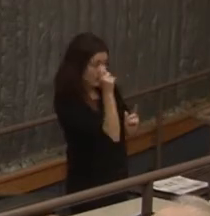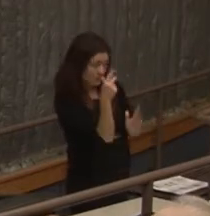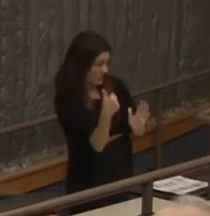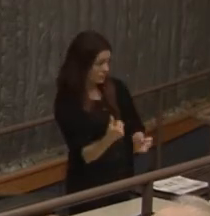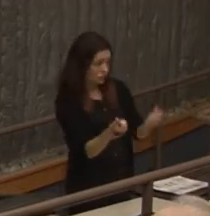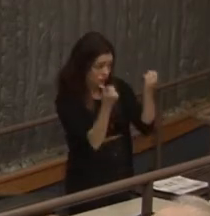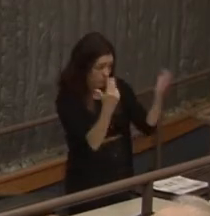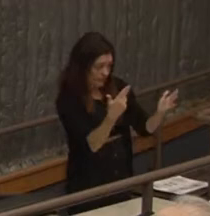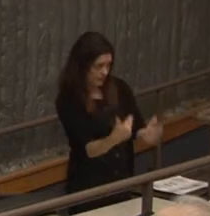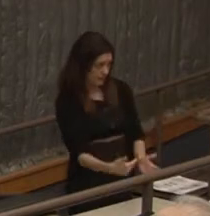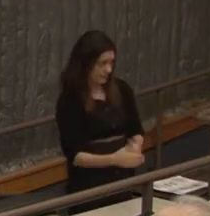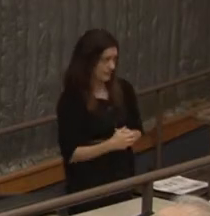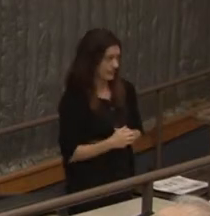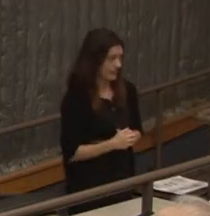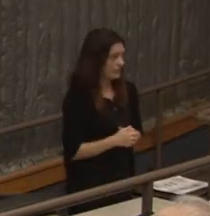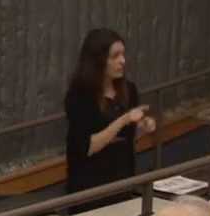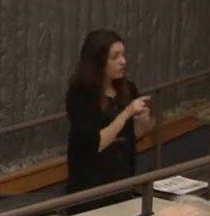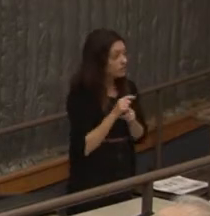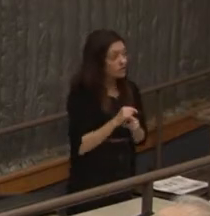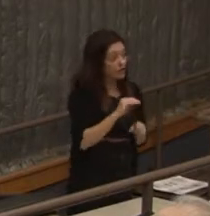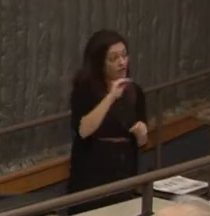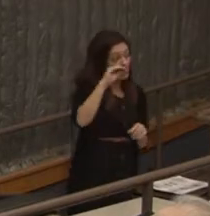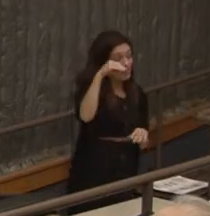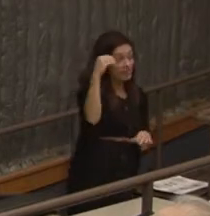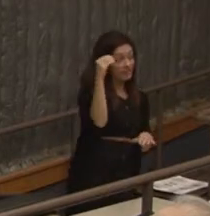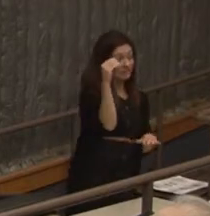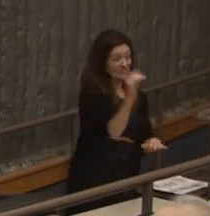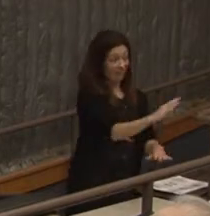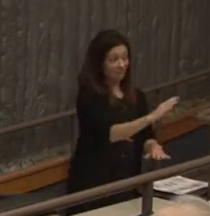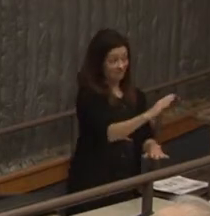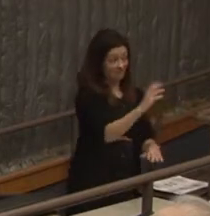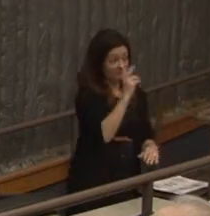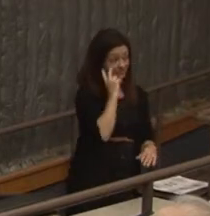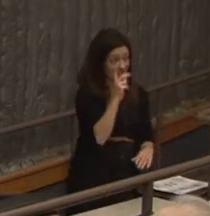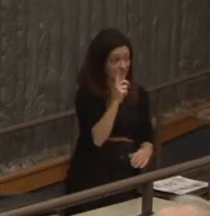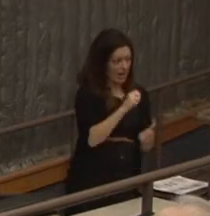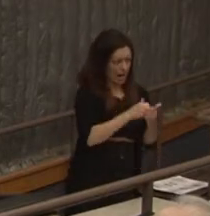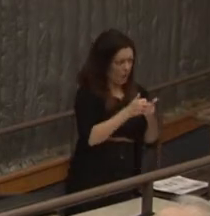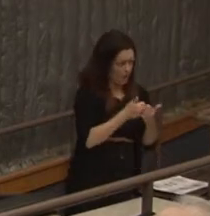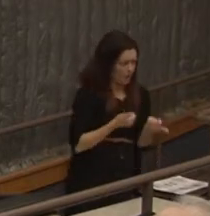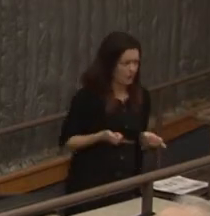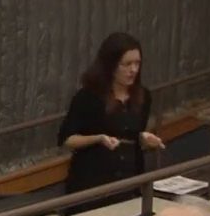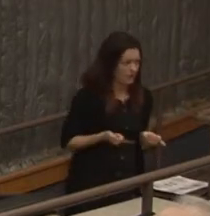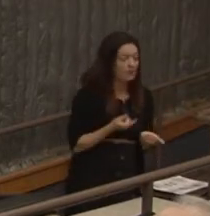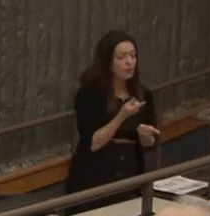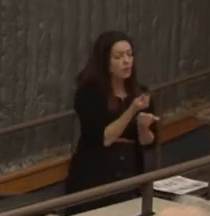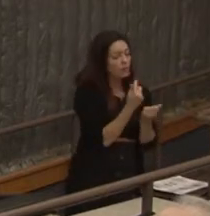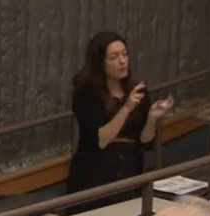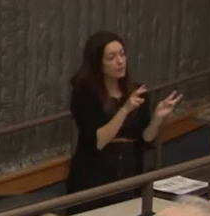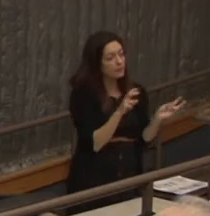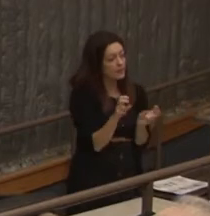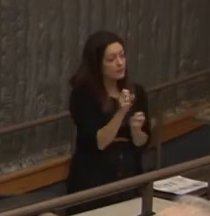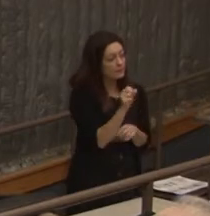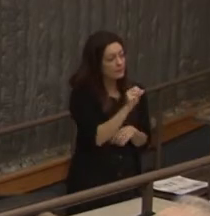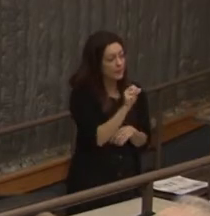The sun is shining. How can the sun shine on a site like that? One of the themes that Sam